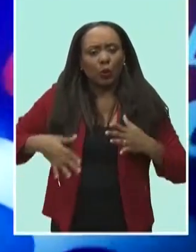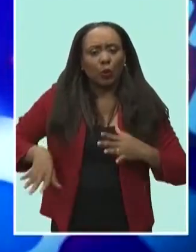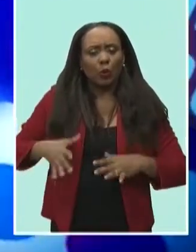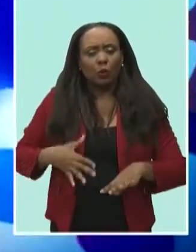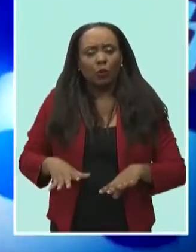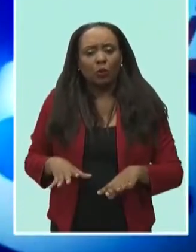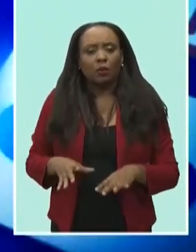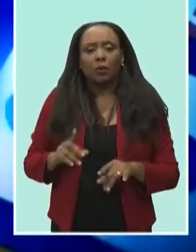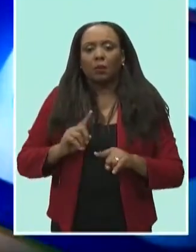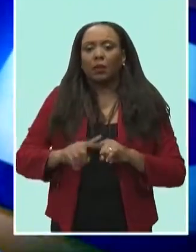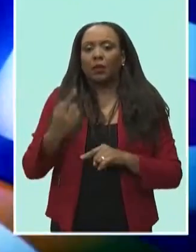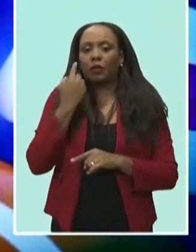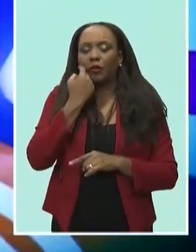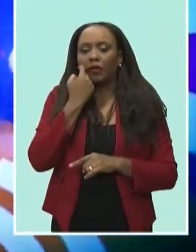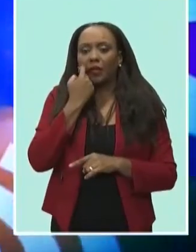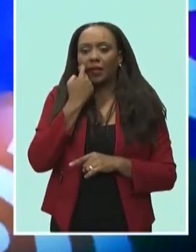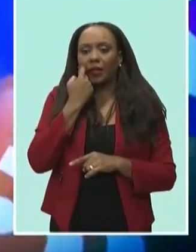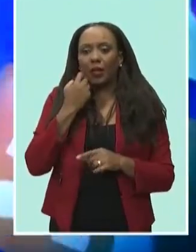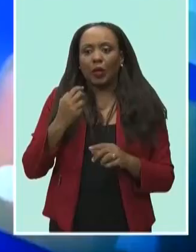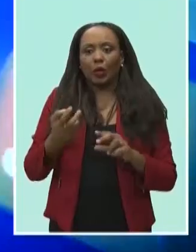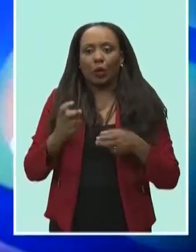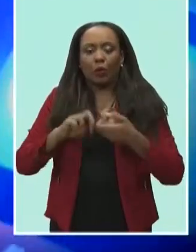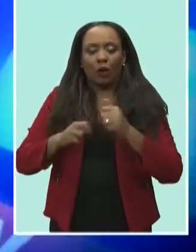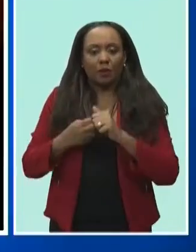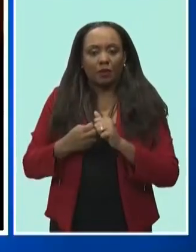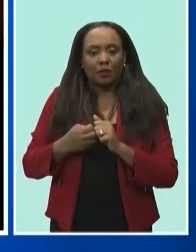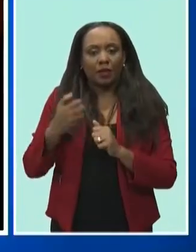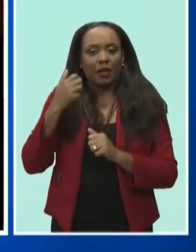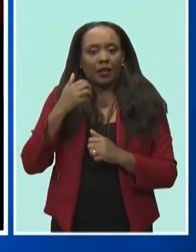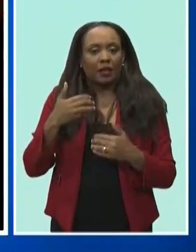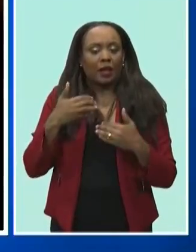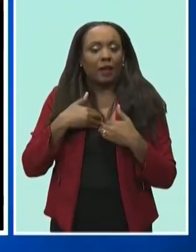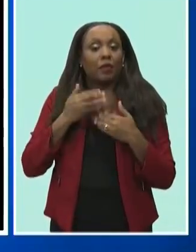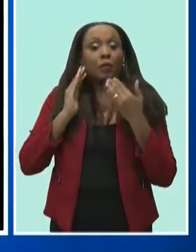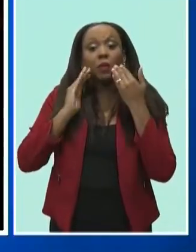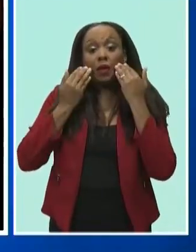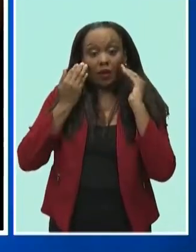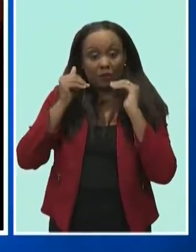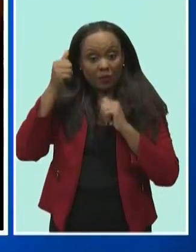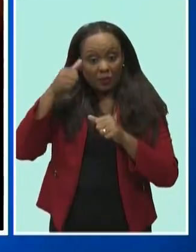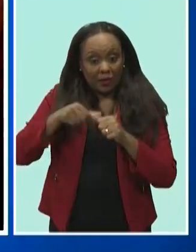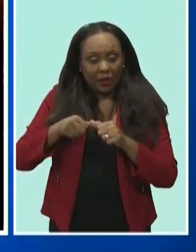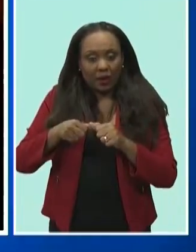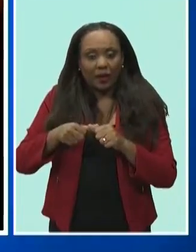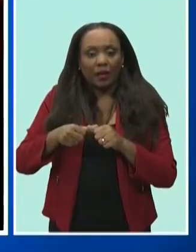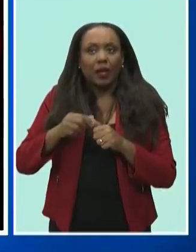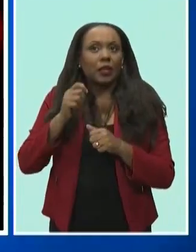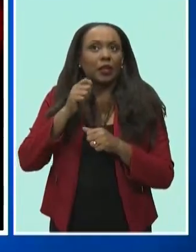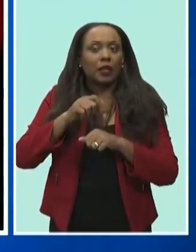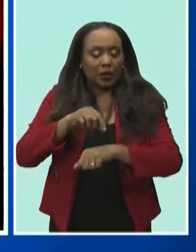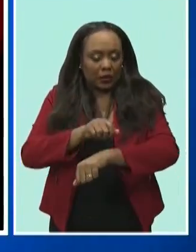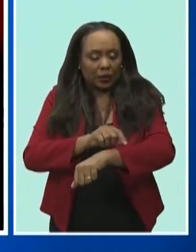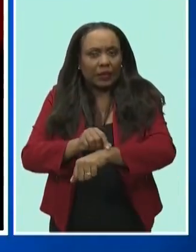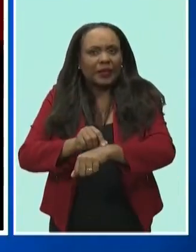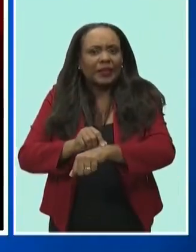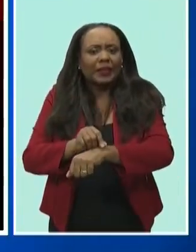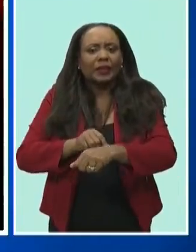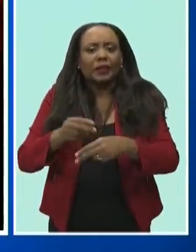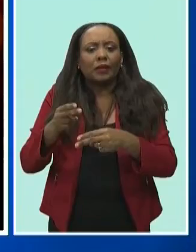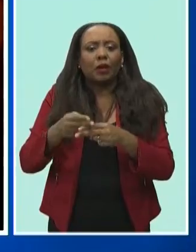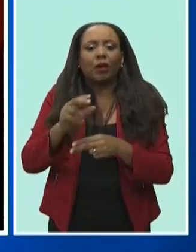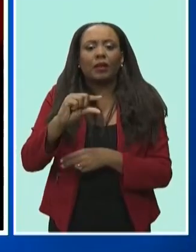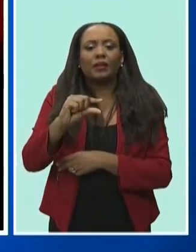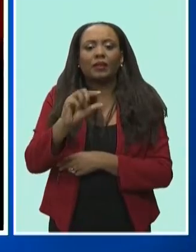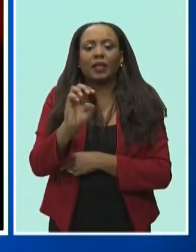received some backlash after the release of a new product from her makeup line. It was a highlighter called Geisha Chic,